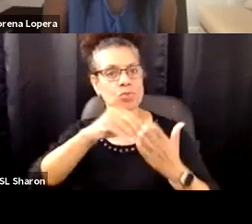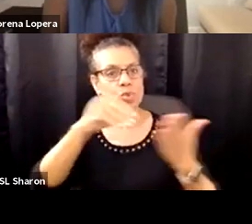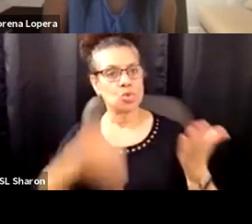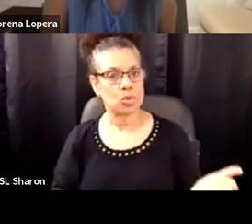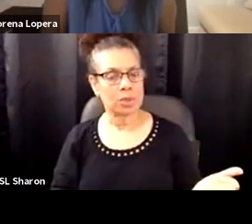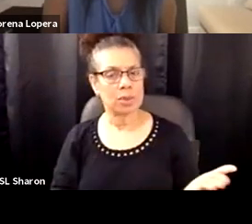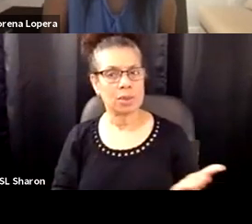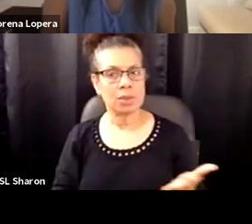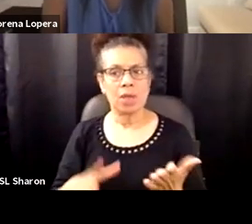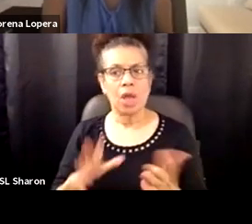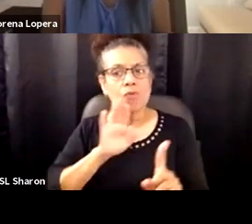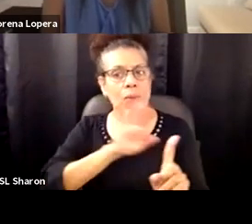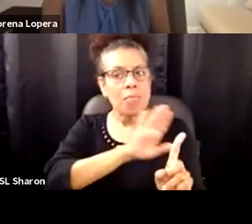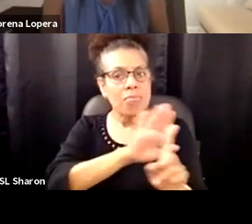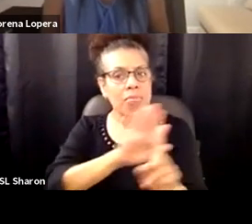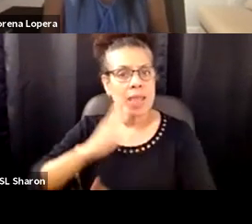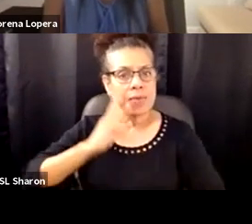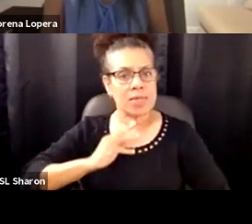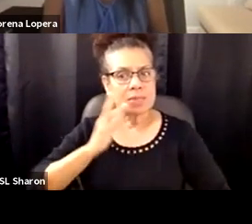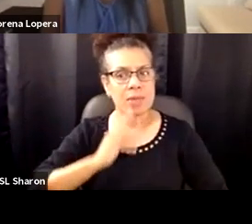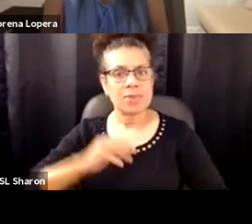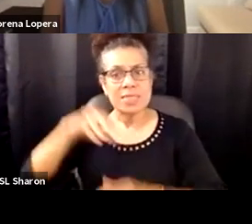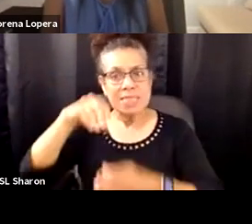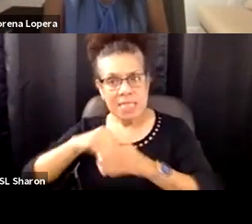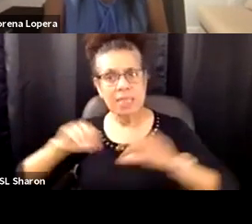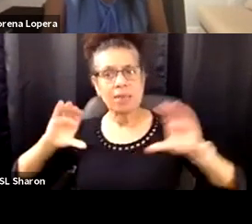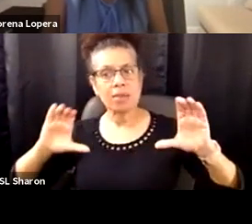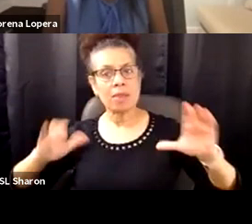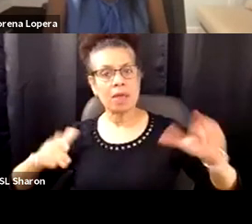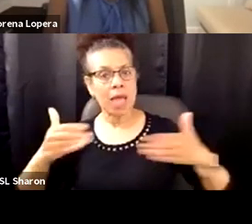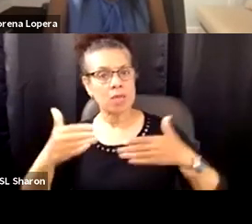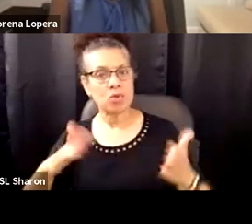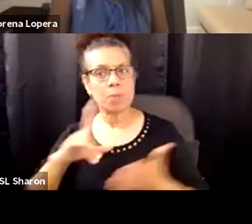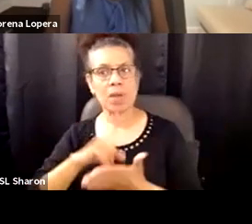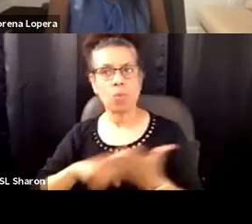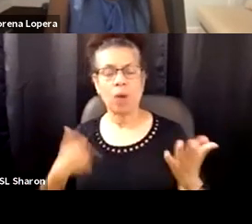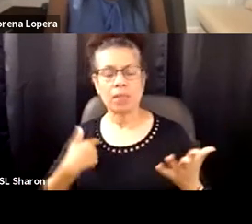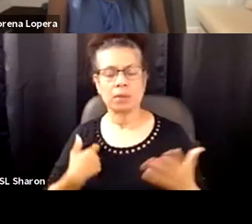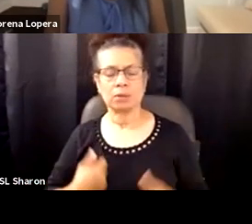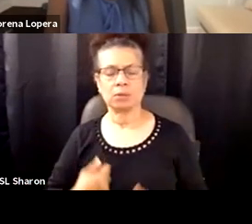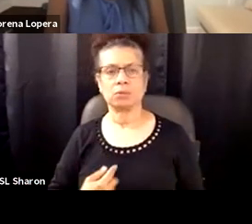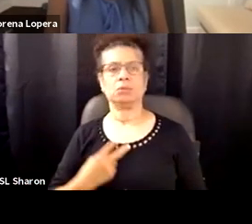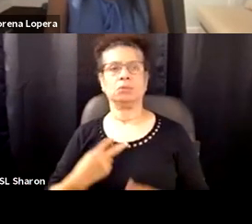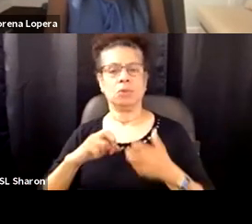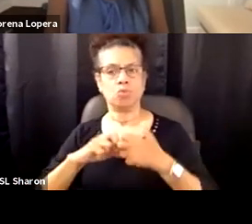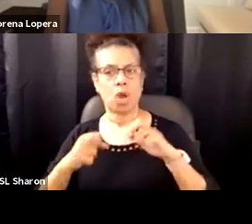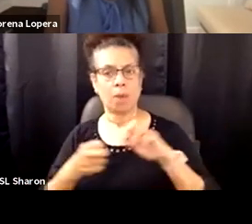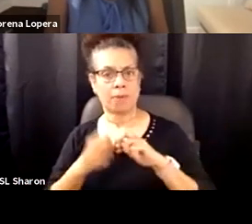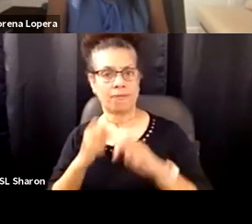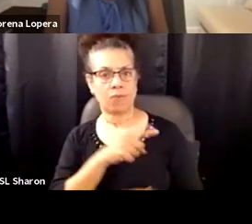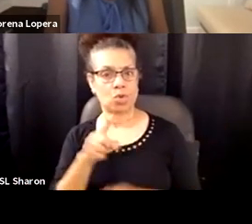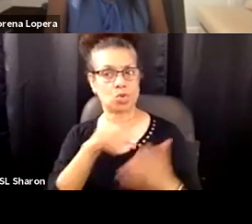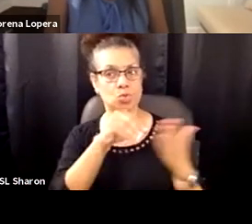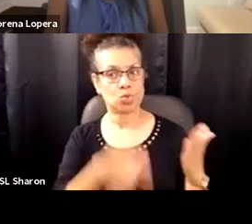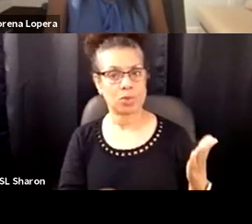about is their own experiences in the classroom and things that have been problematic for them and um